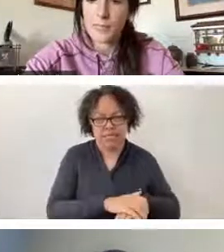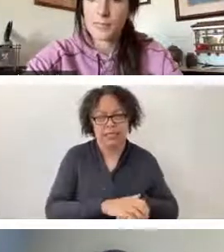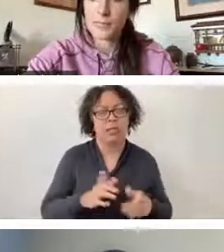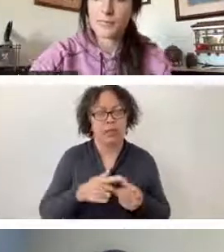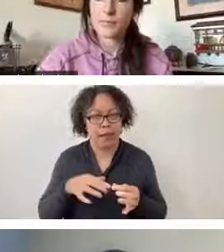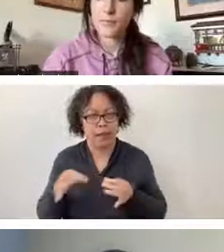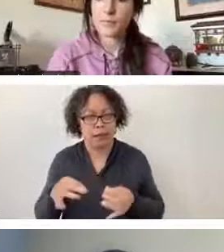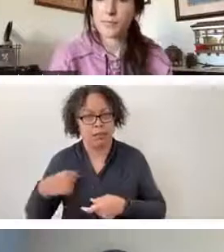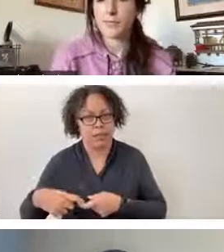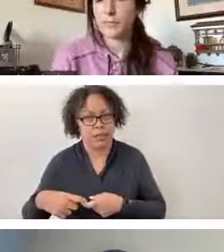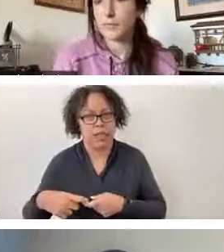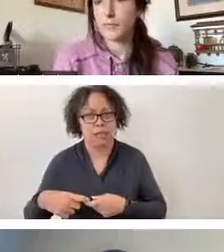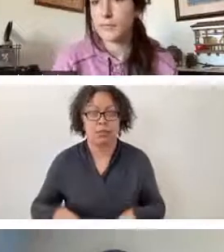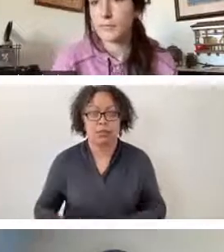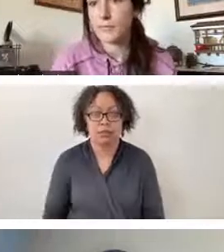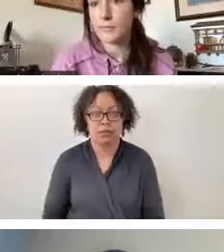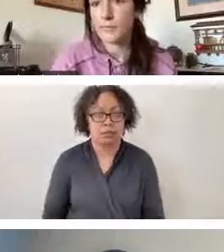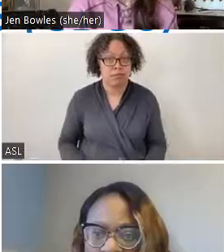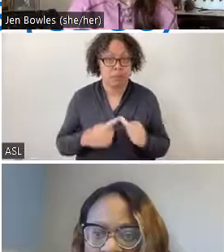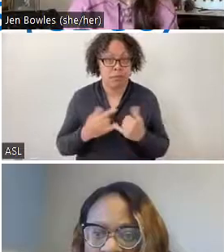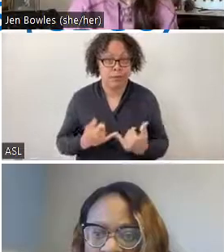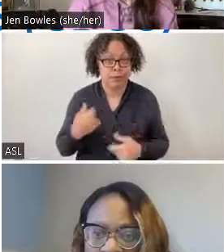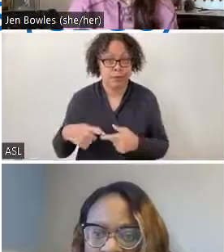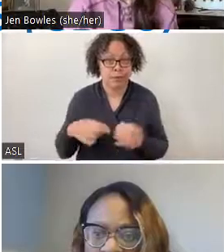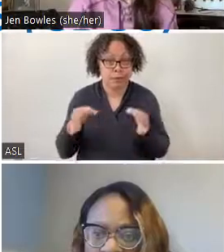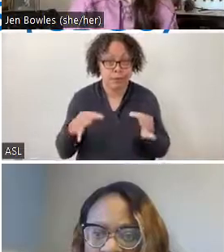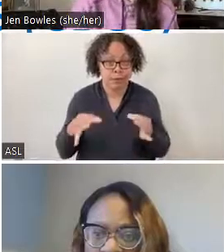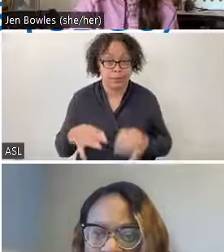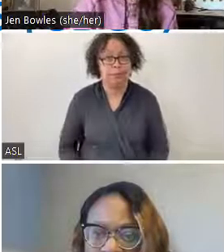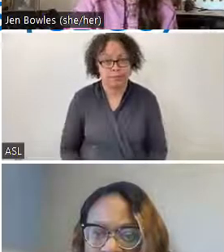Spanish. Buenas, bienvenidos, bienvenidas.